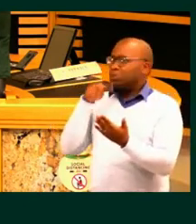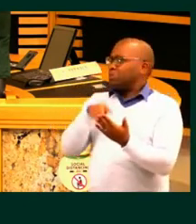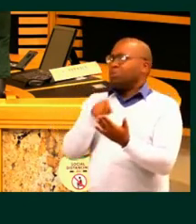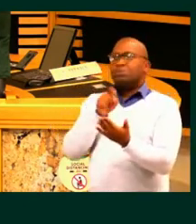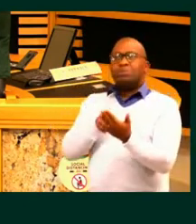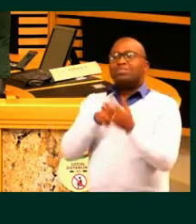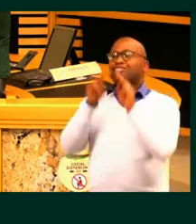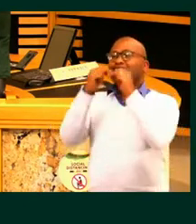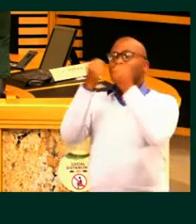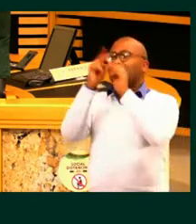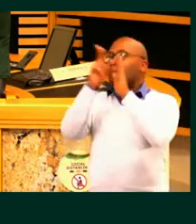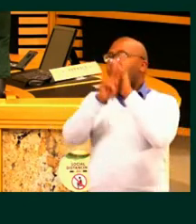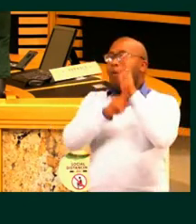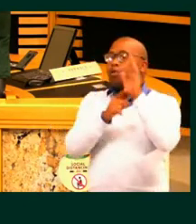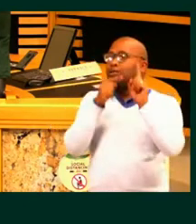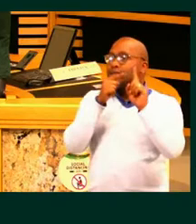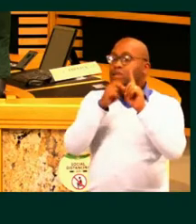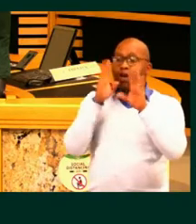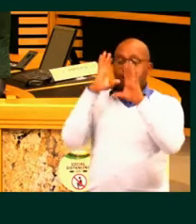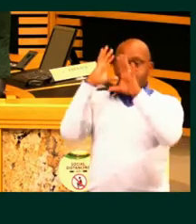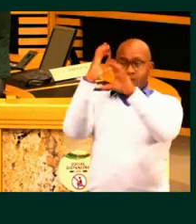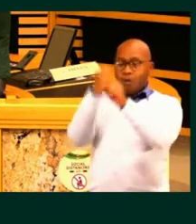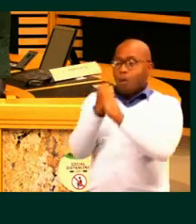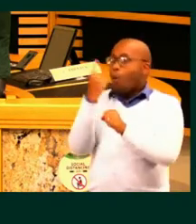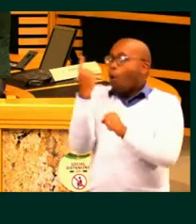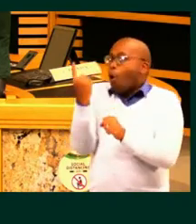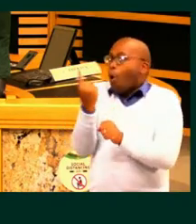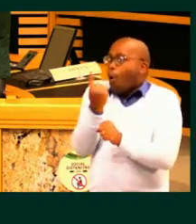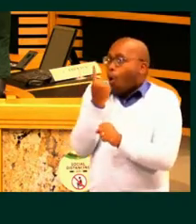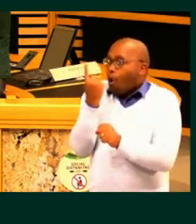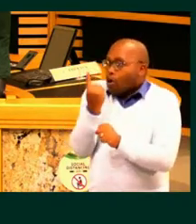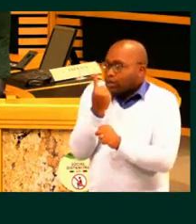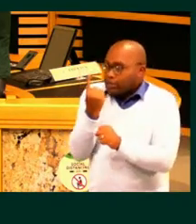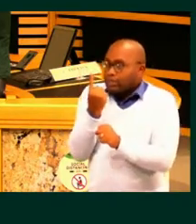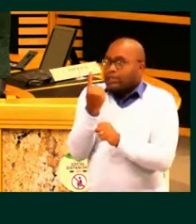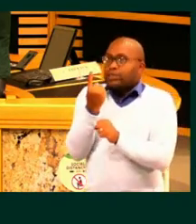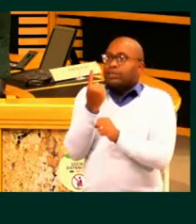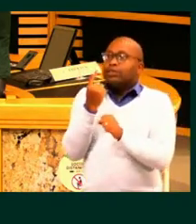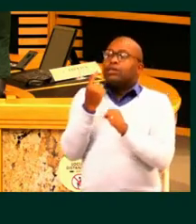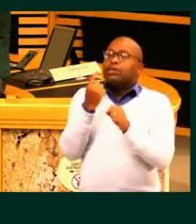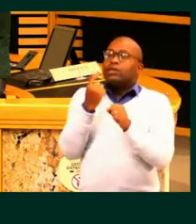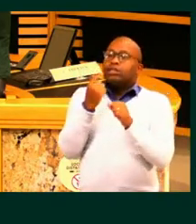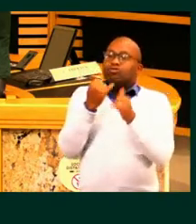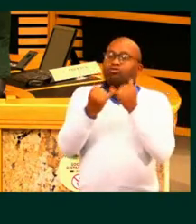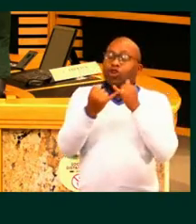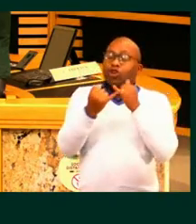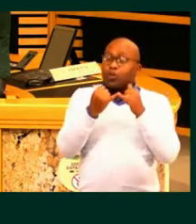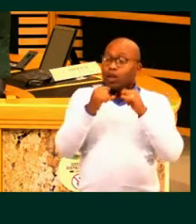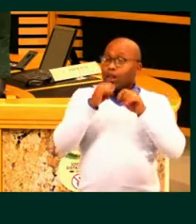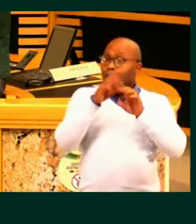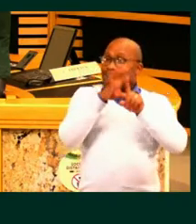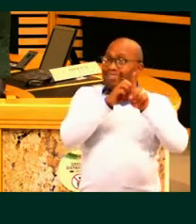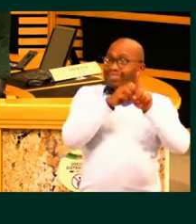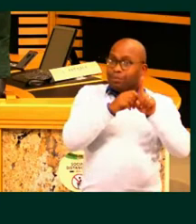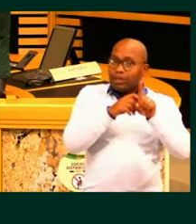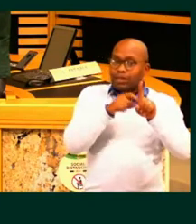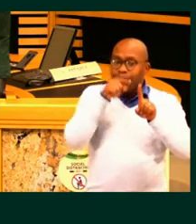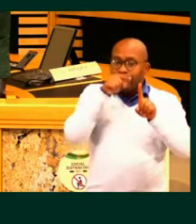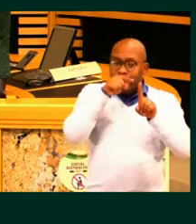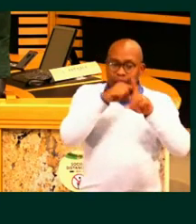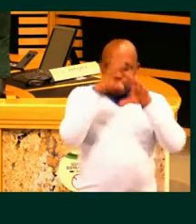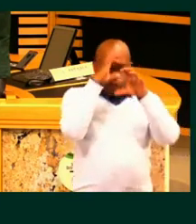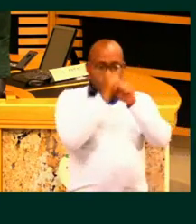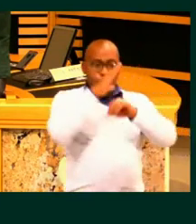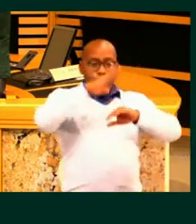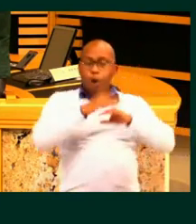only deals with sexual harassment that may occur amongst departmental staff in the workplace as members of this